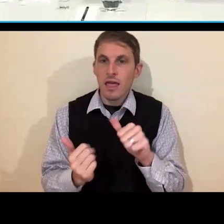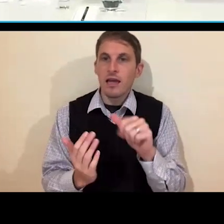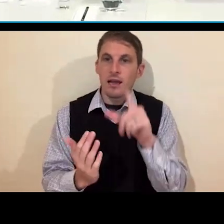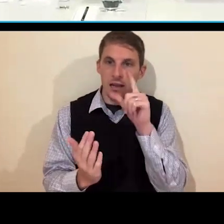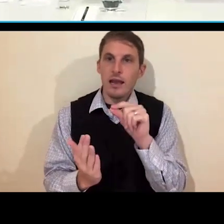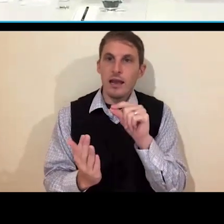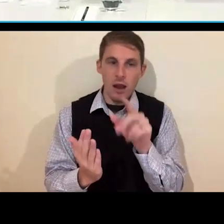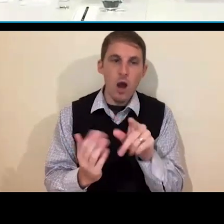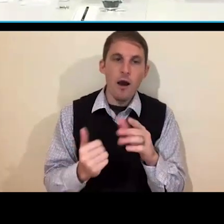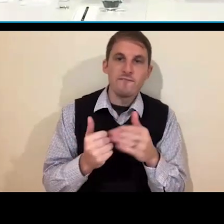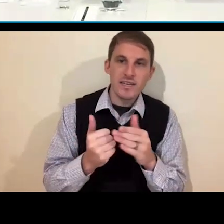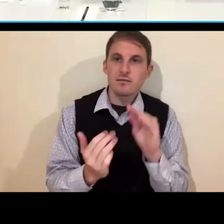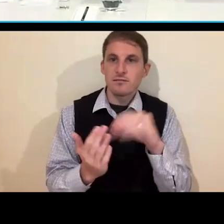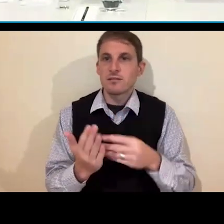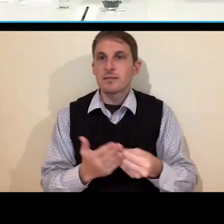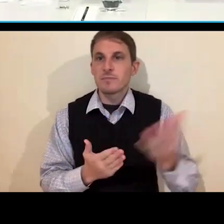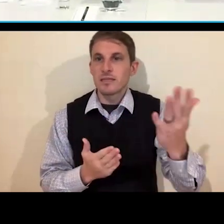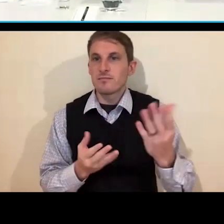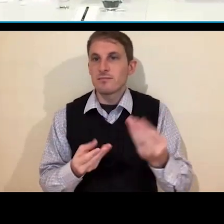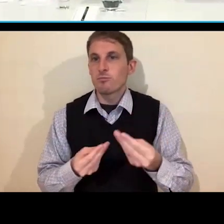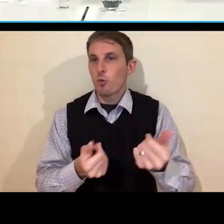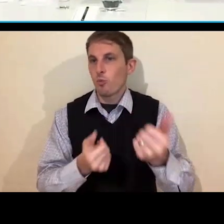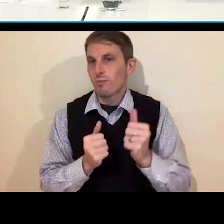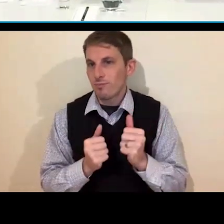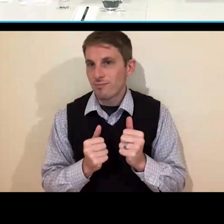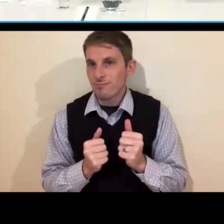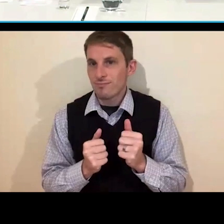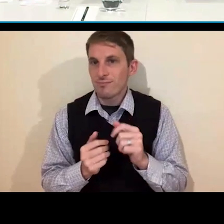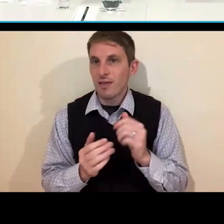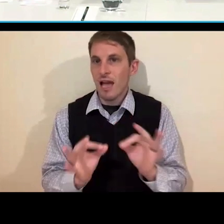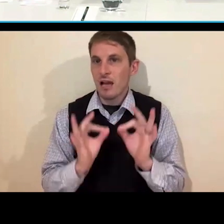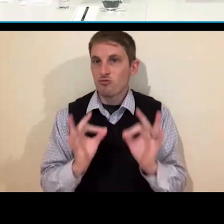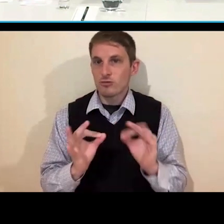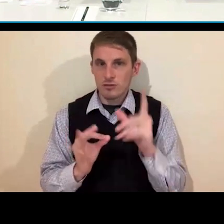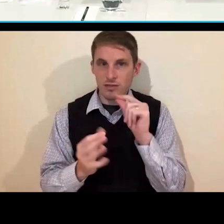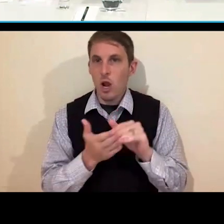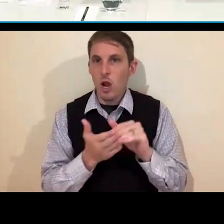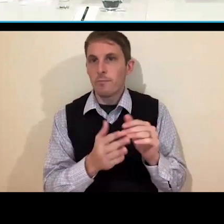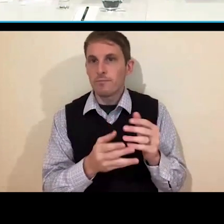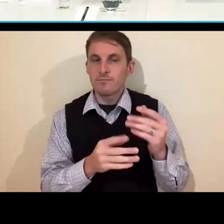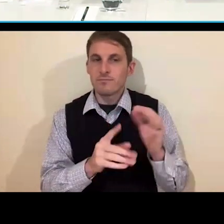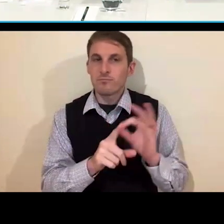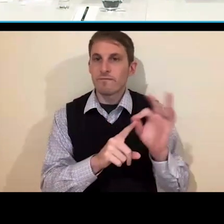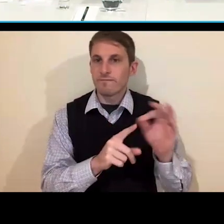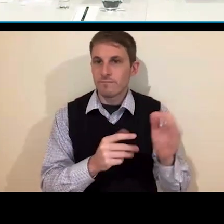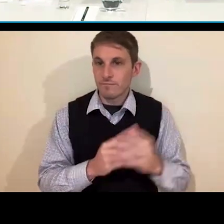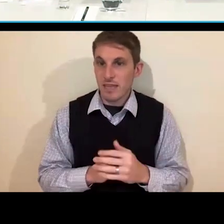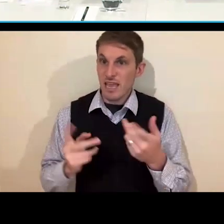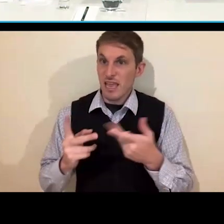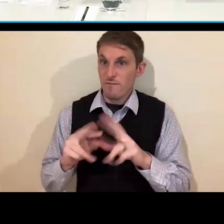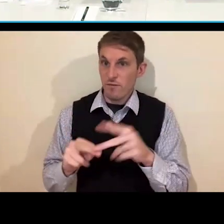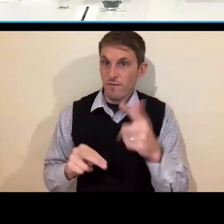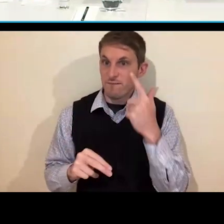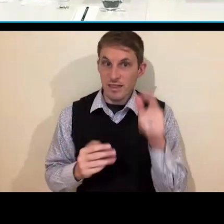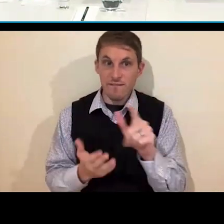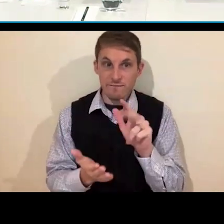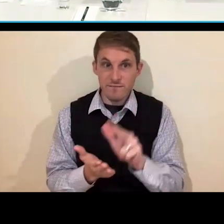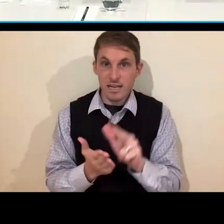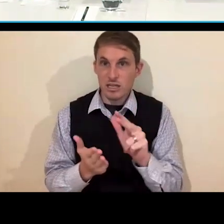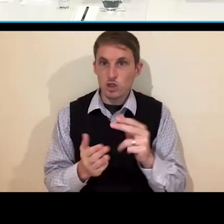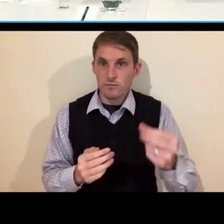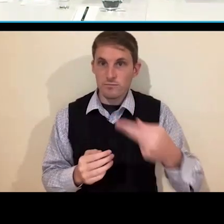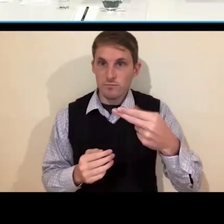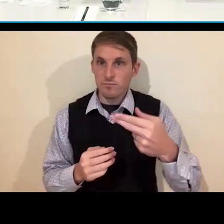submit it accurately, and to be able to use this information to support improvement. If you experience that validation issue, we'll also give you